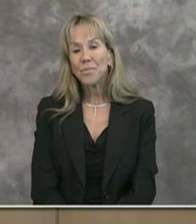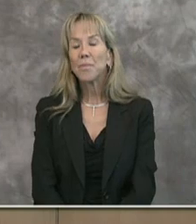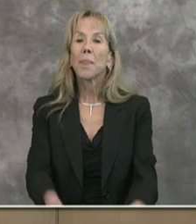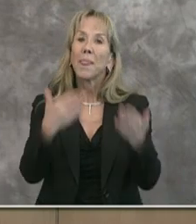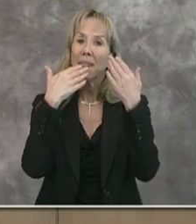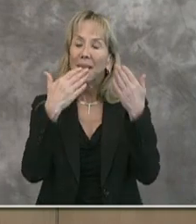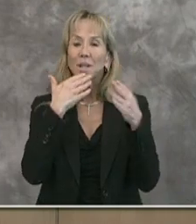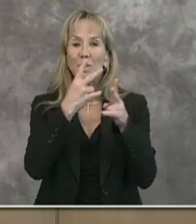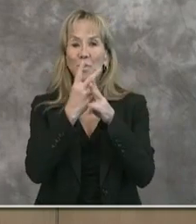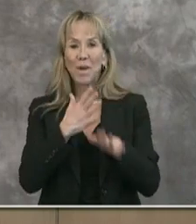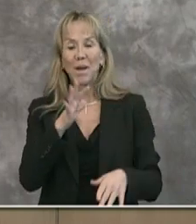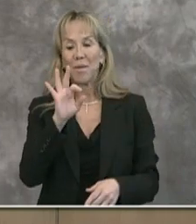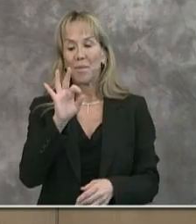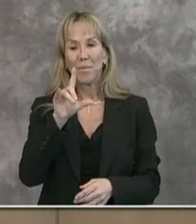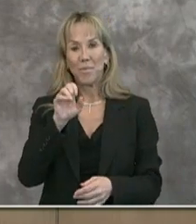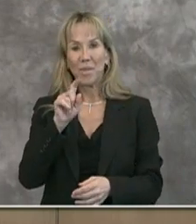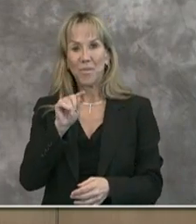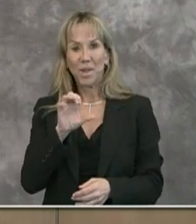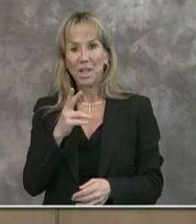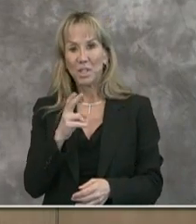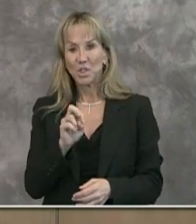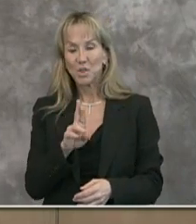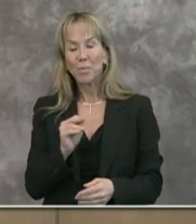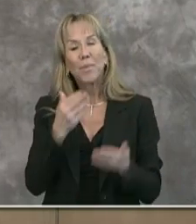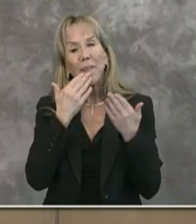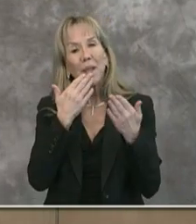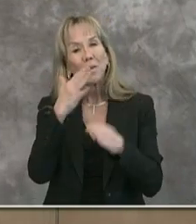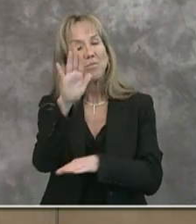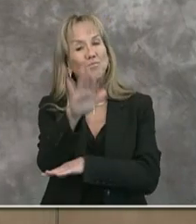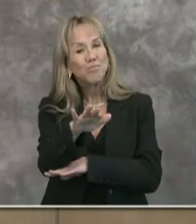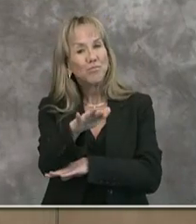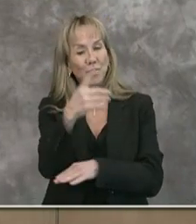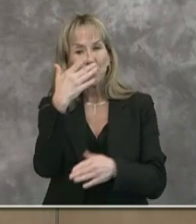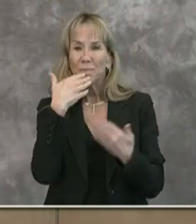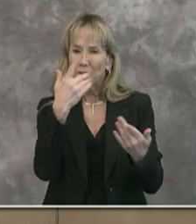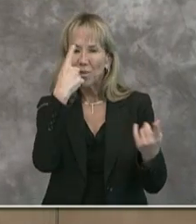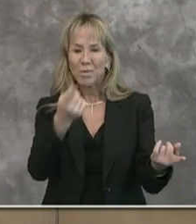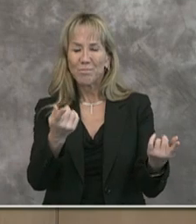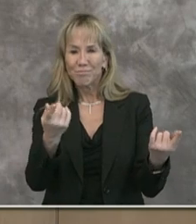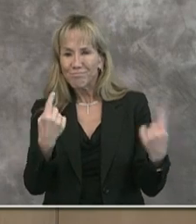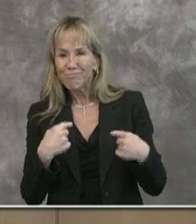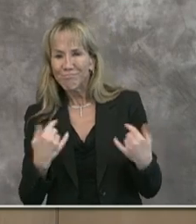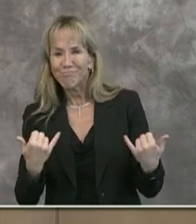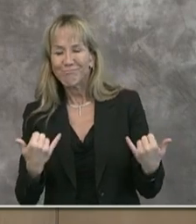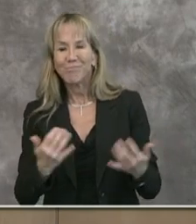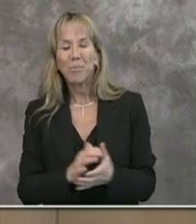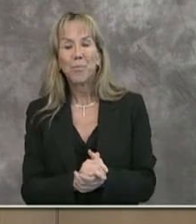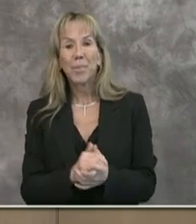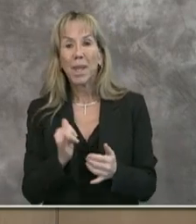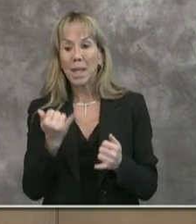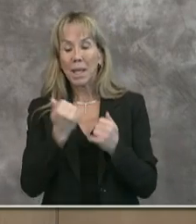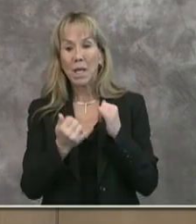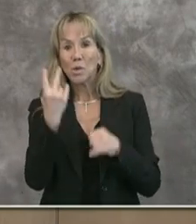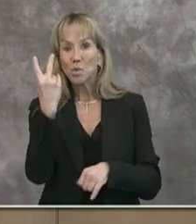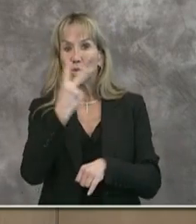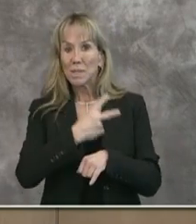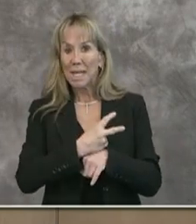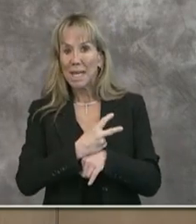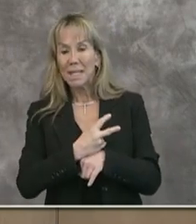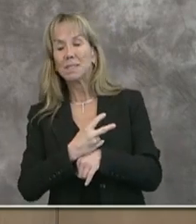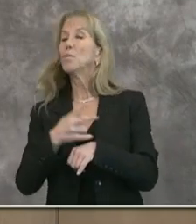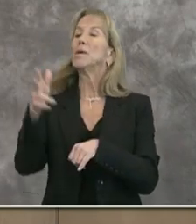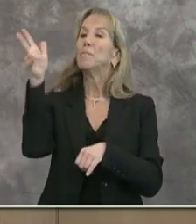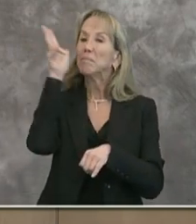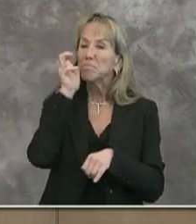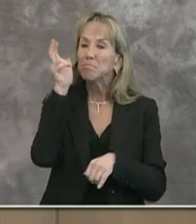Thank you, Supervisor Fletcher, and good afternoon to everyone, and thank you for being here. Over the past 2 days, we've heard from the President and our